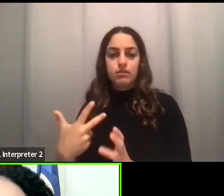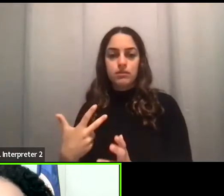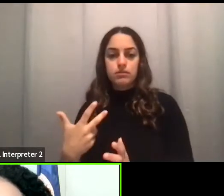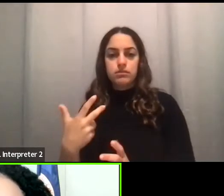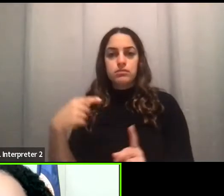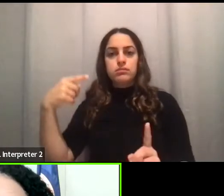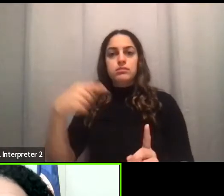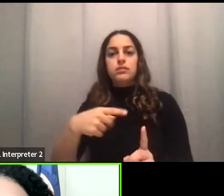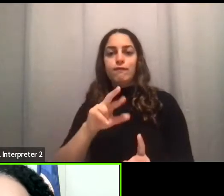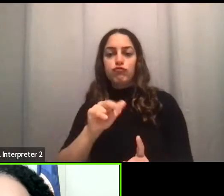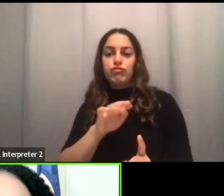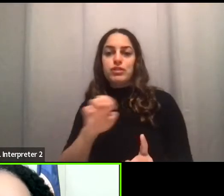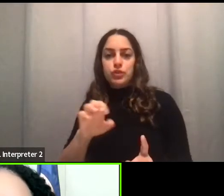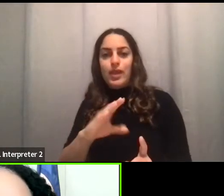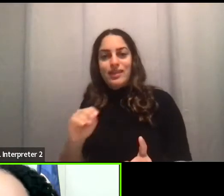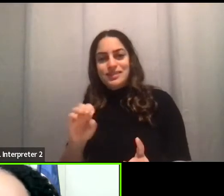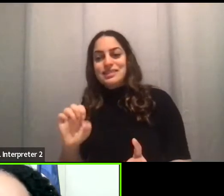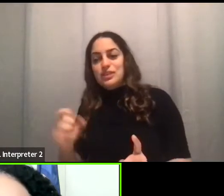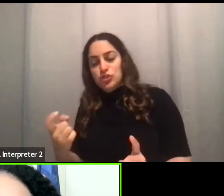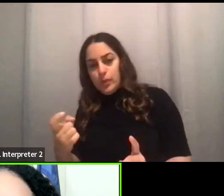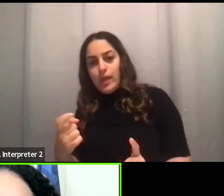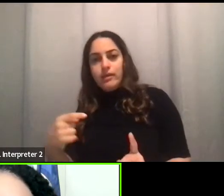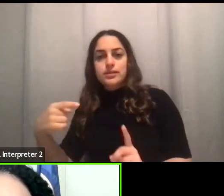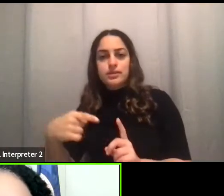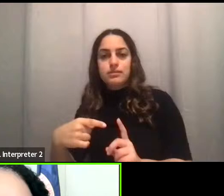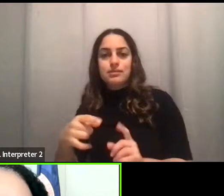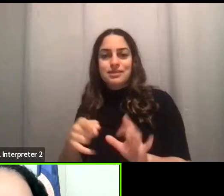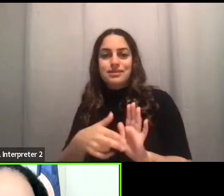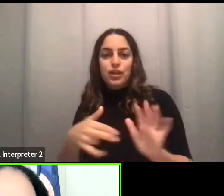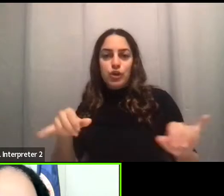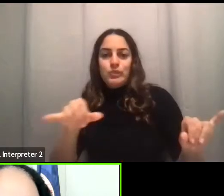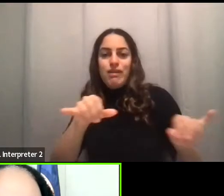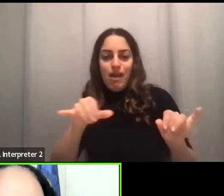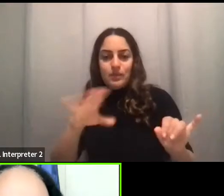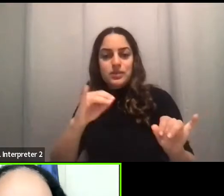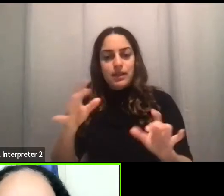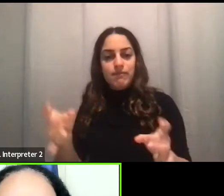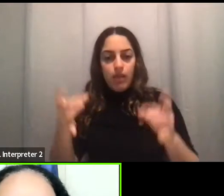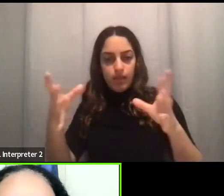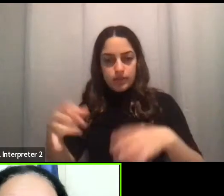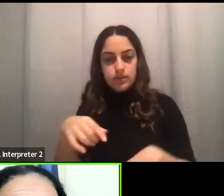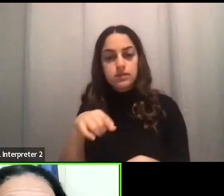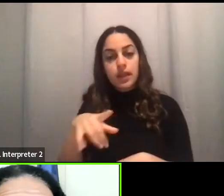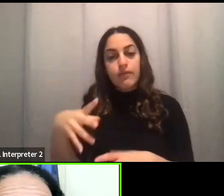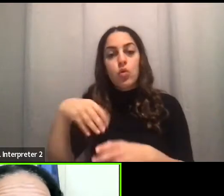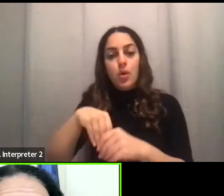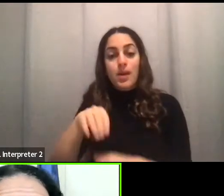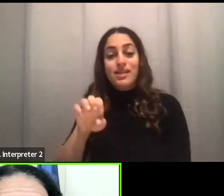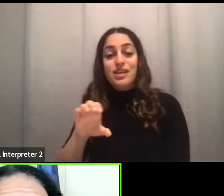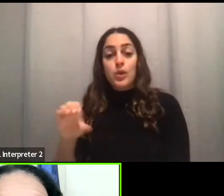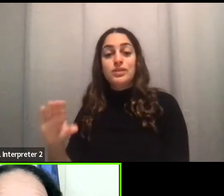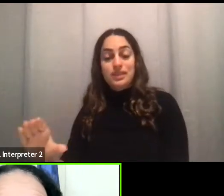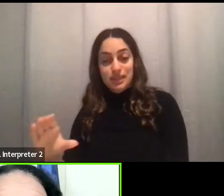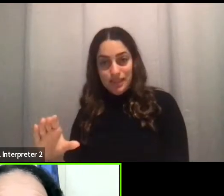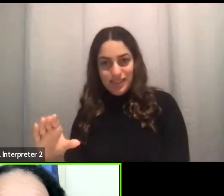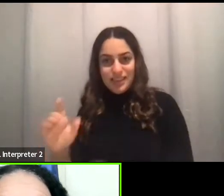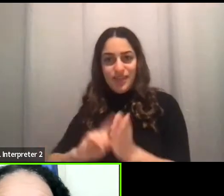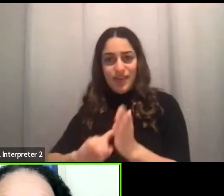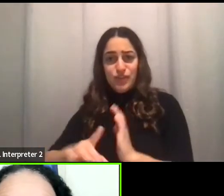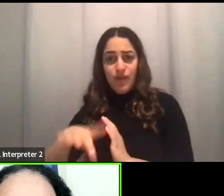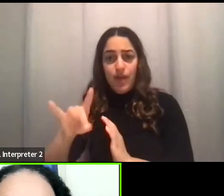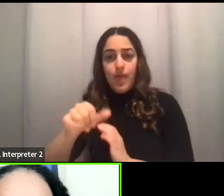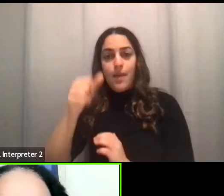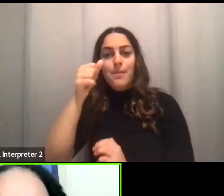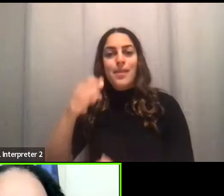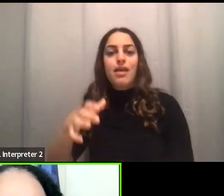stereotypes and violence in our case against labor ready northwest incorporated the eeoc's investigation found that male workers at a west virginia